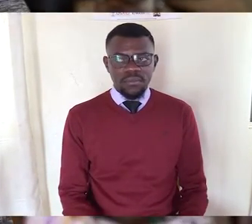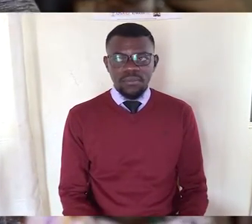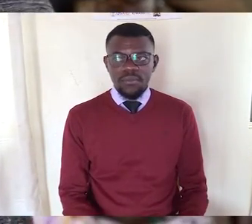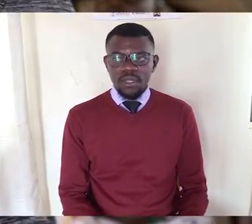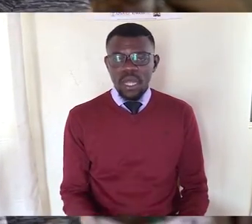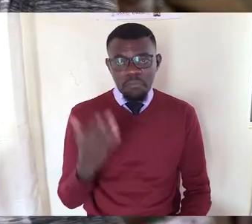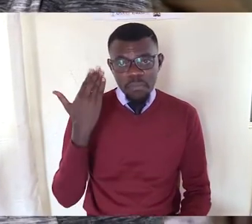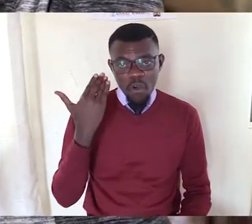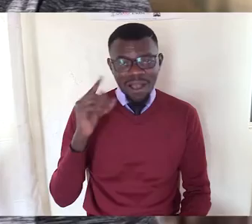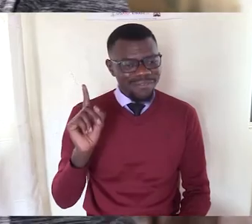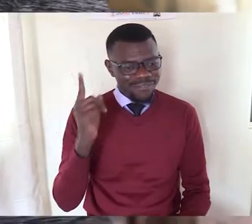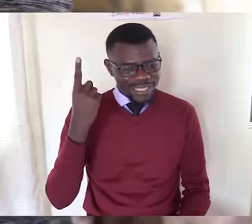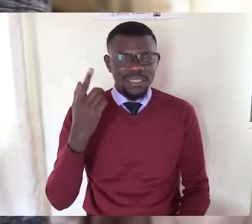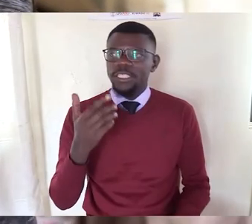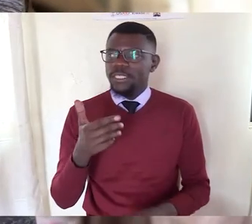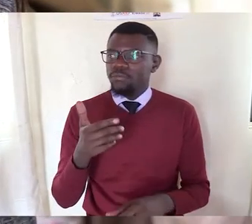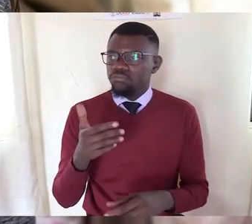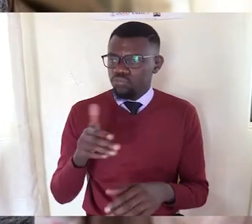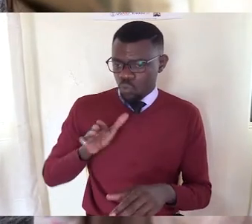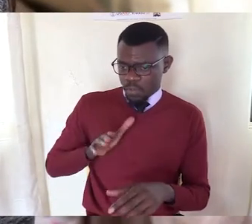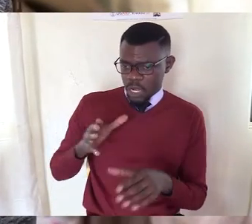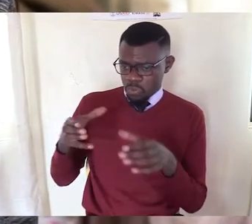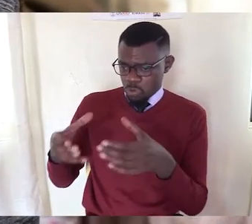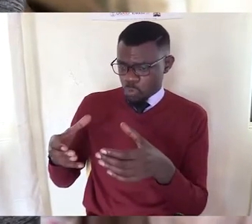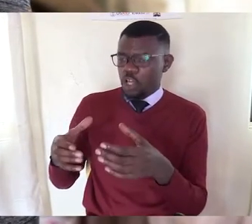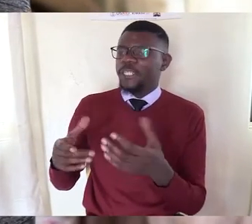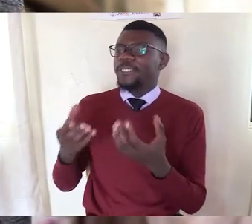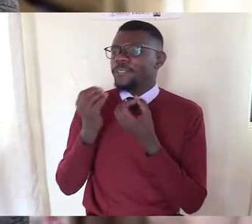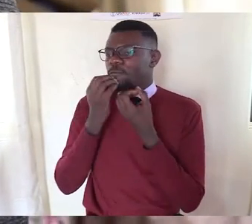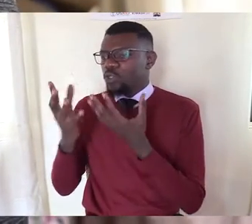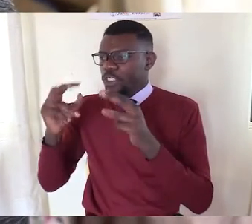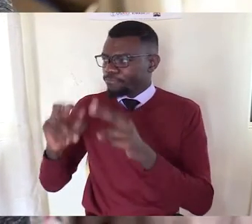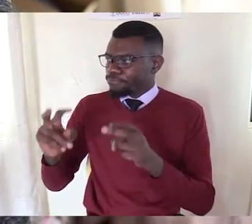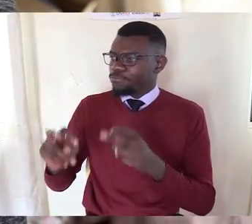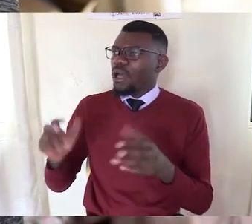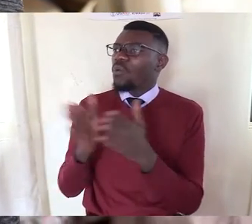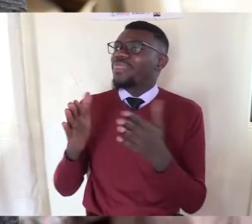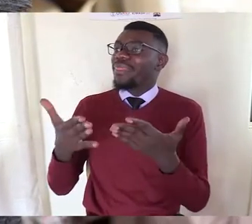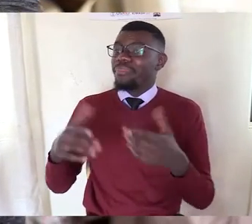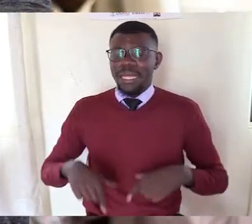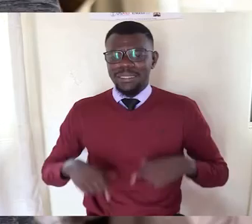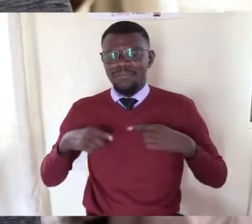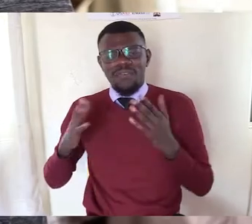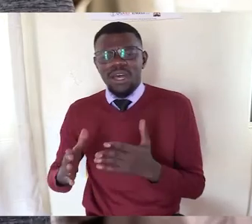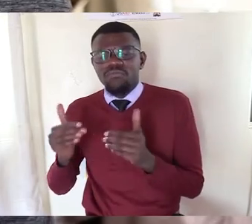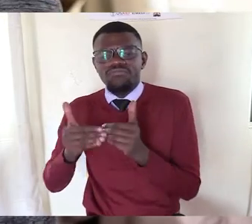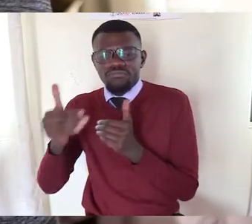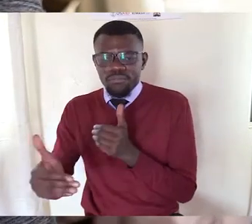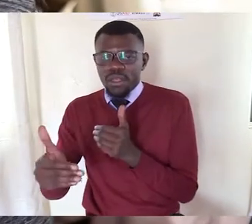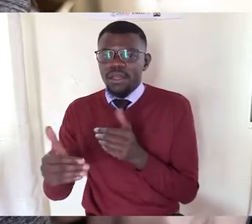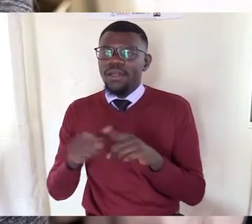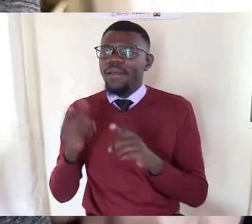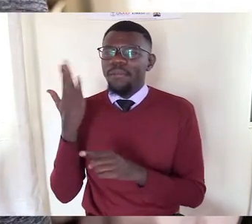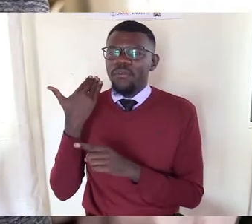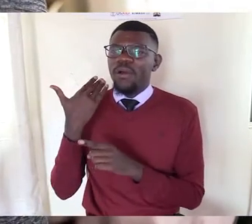So we did the first documentation of the women and also together with the survivors after. We also had an